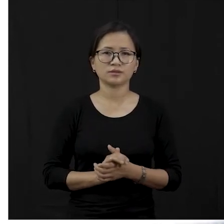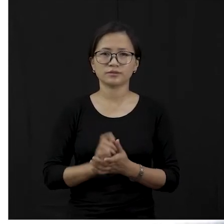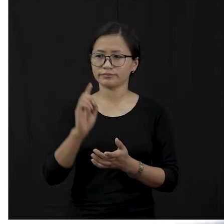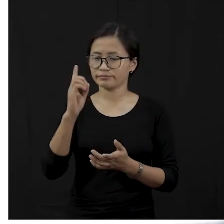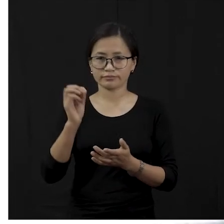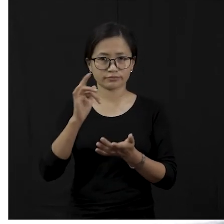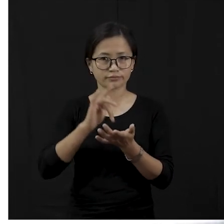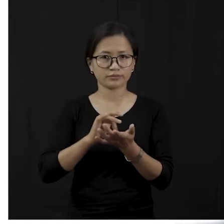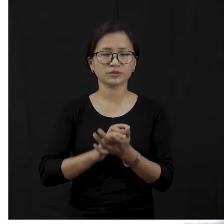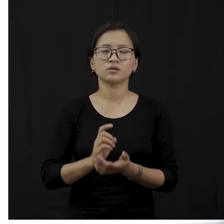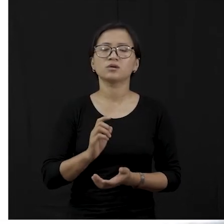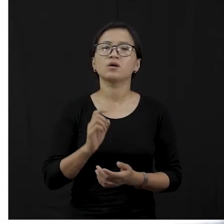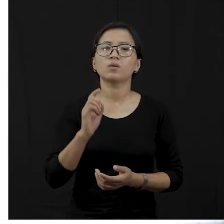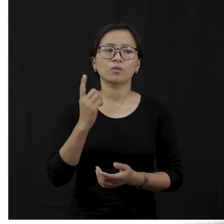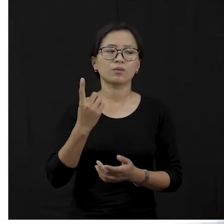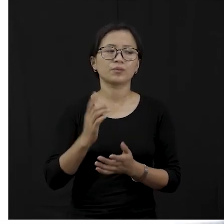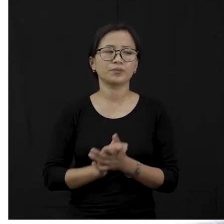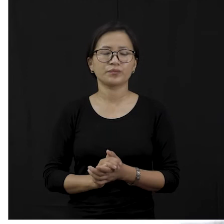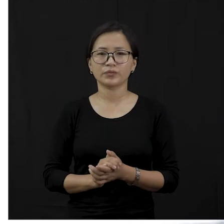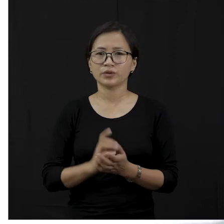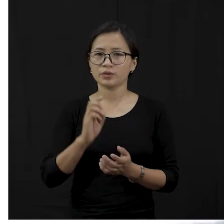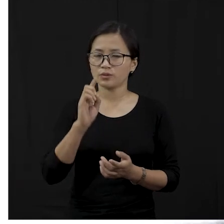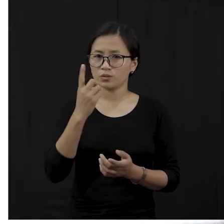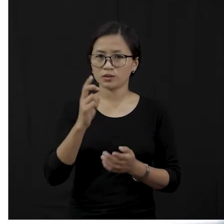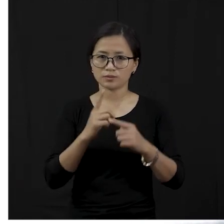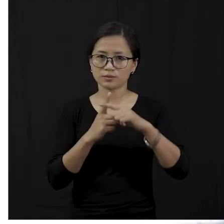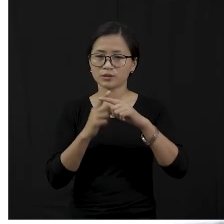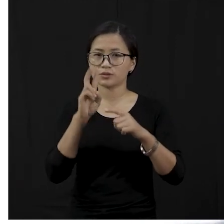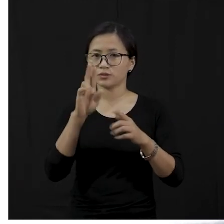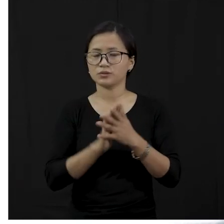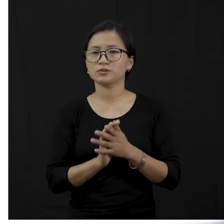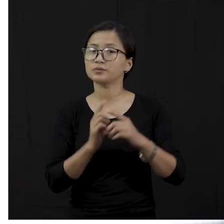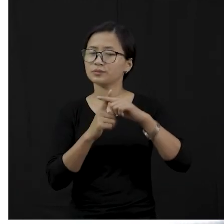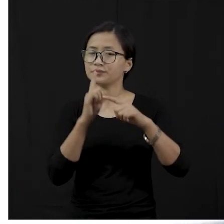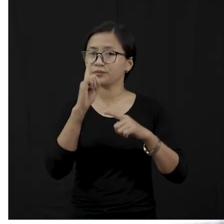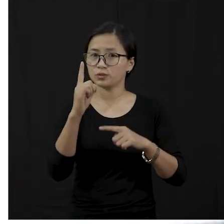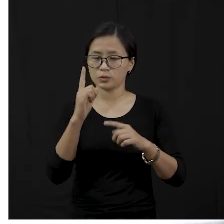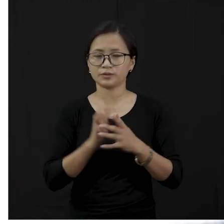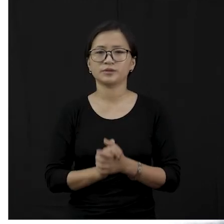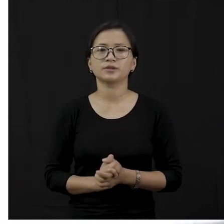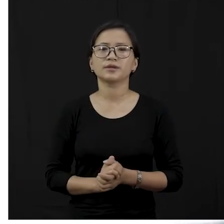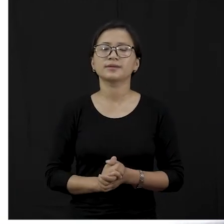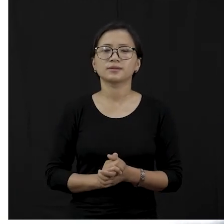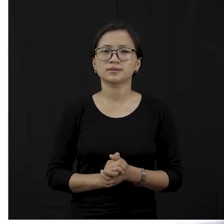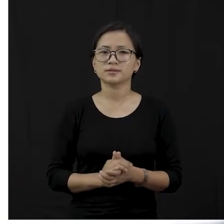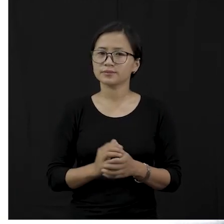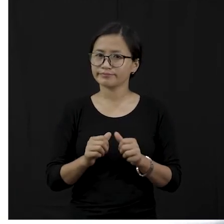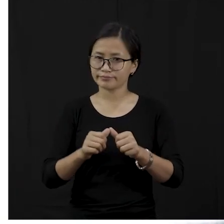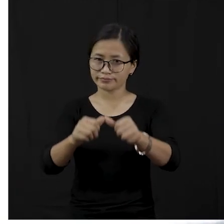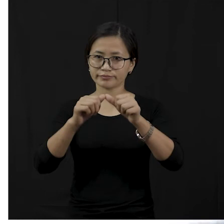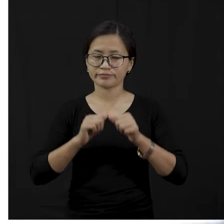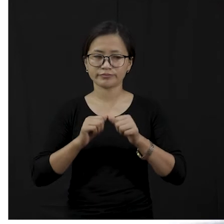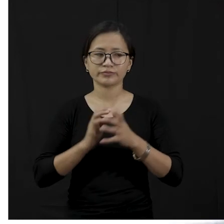tens place. That are 1, 2, 1. 1 plus 2, 3. 3 plus 1 is 4. The answer